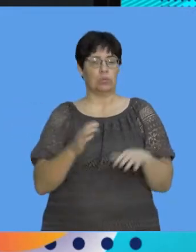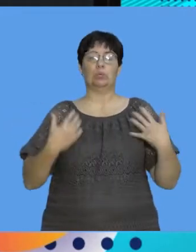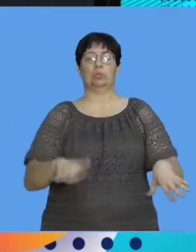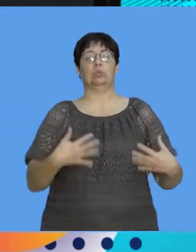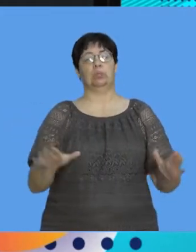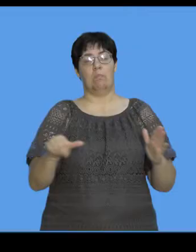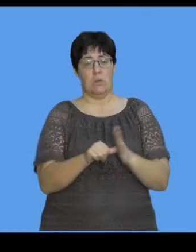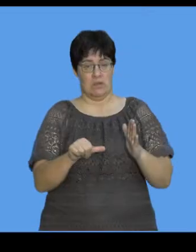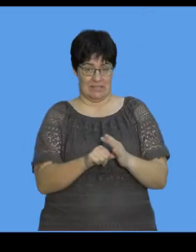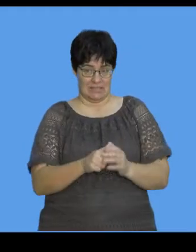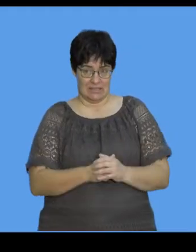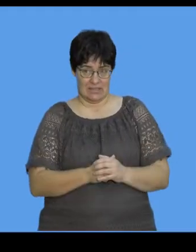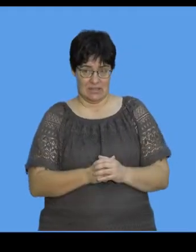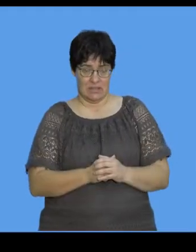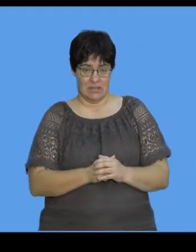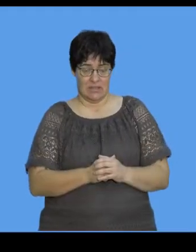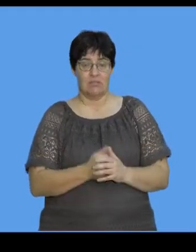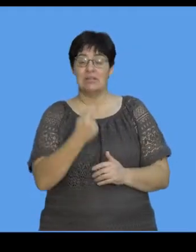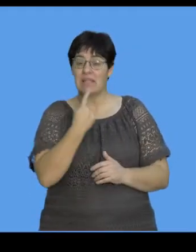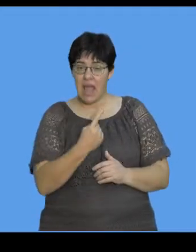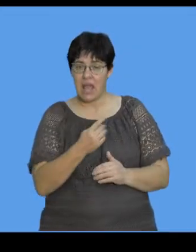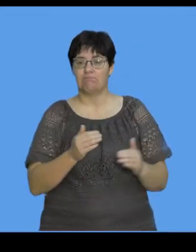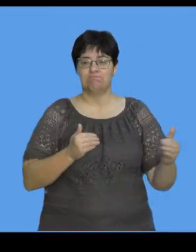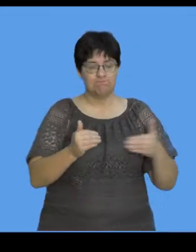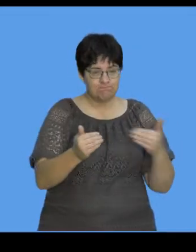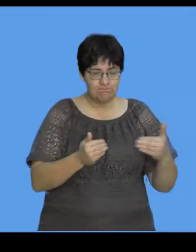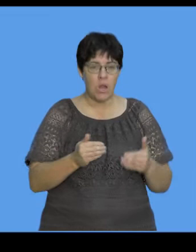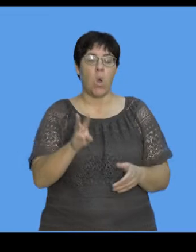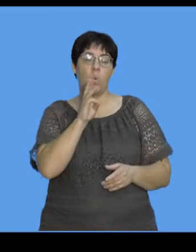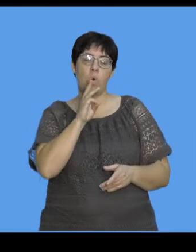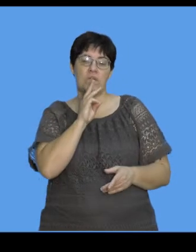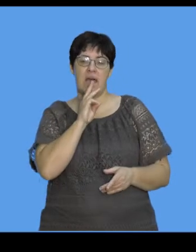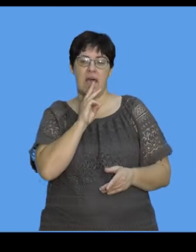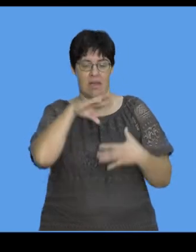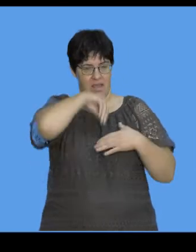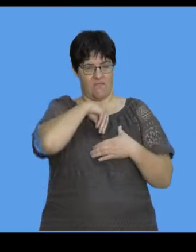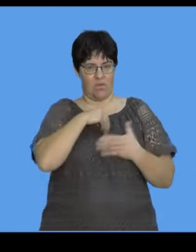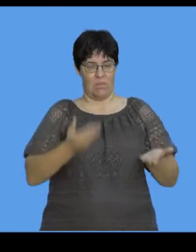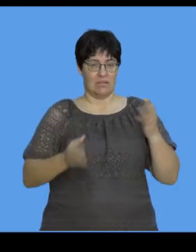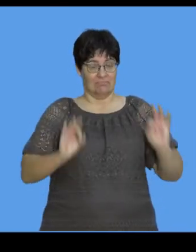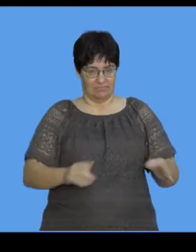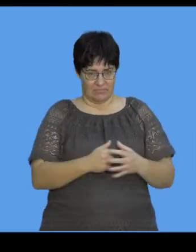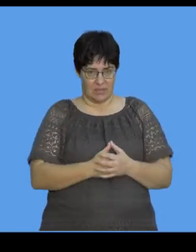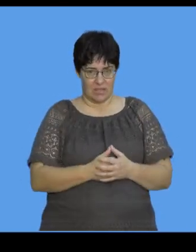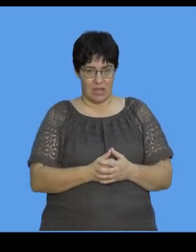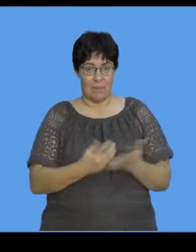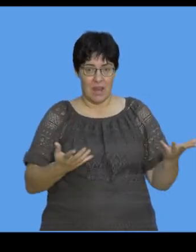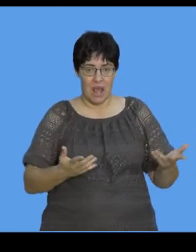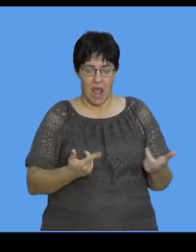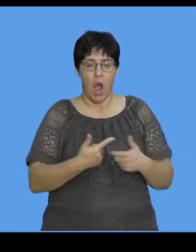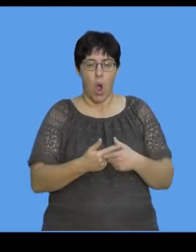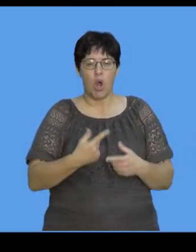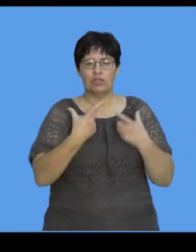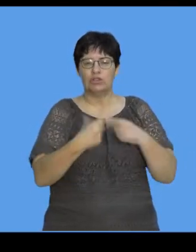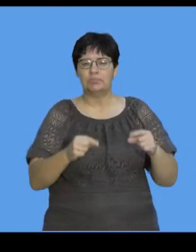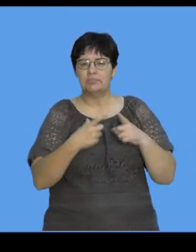very important once again, right? When we say it regulates water balance, I think how many of you have had salt